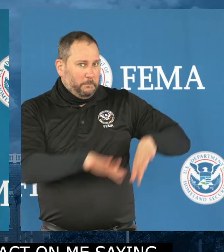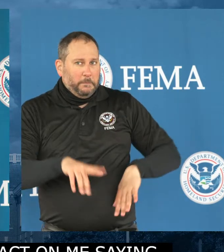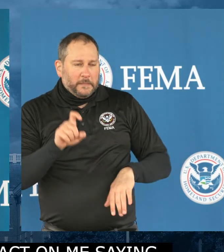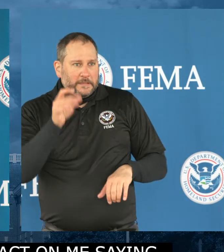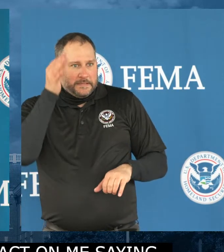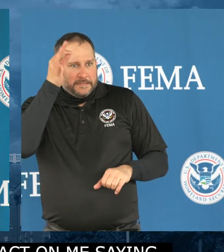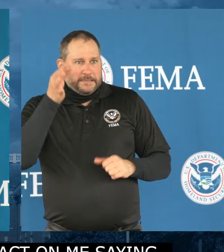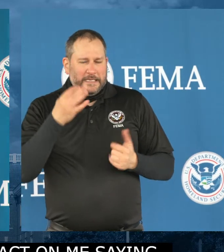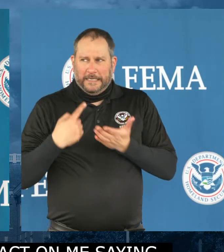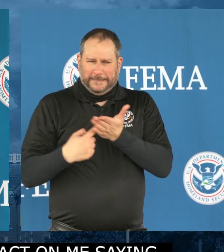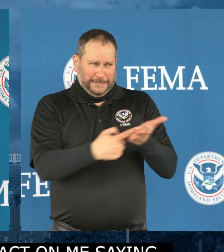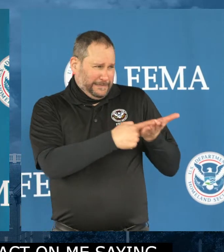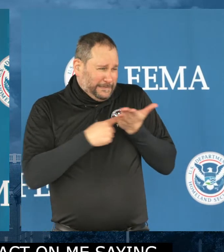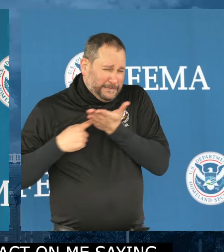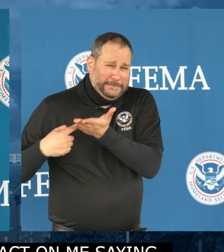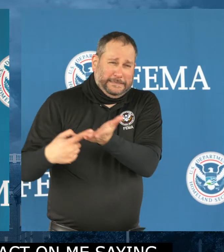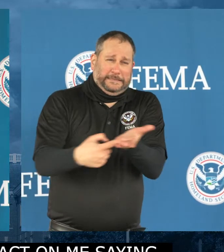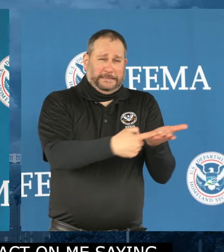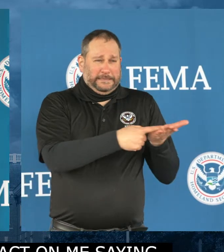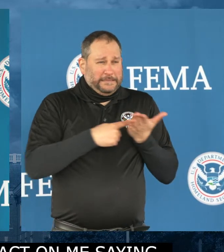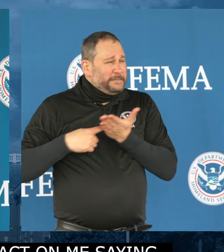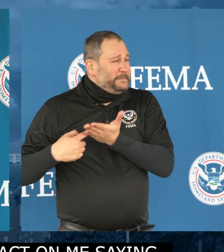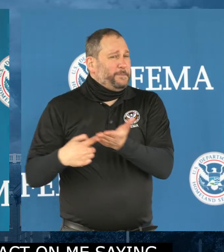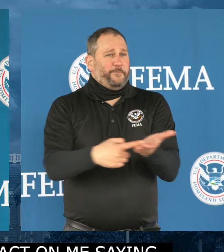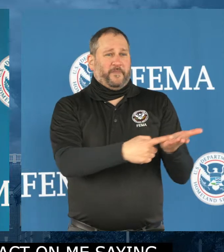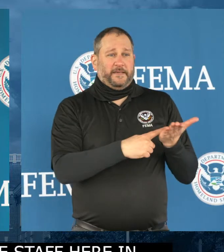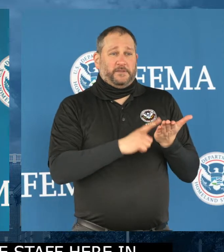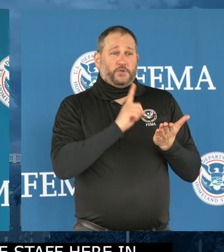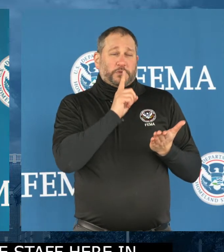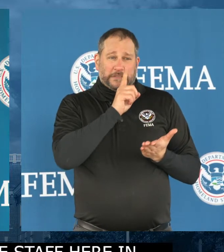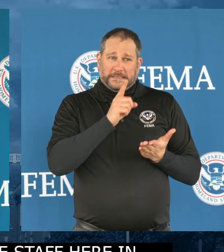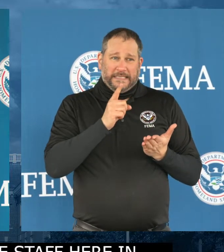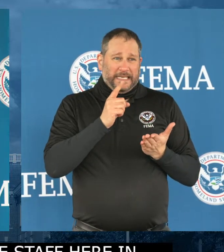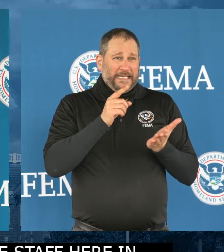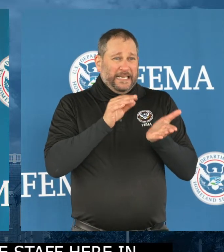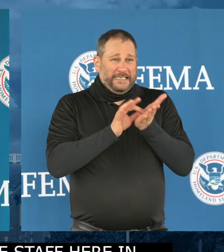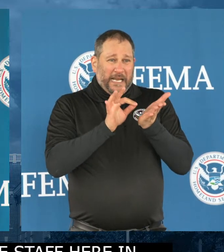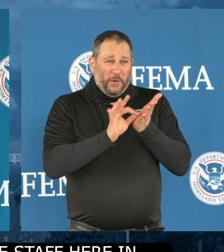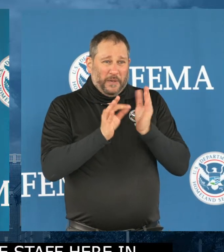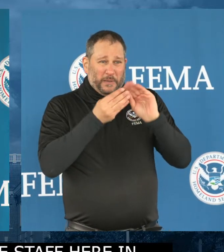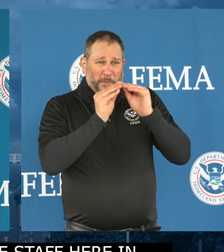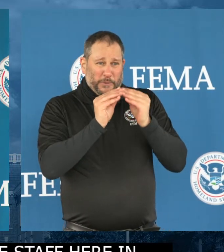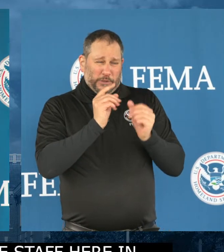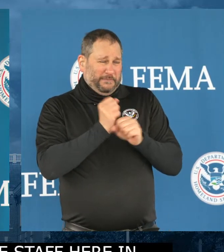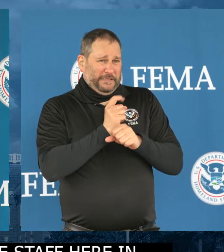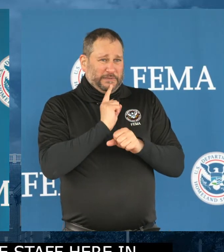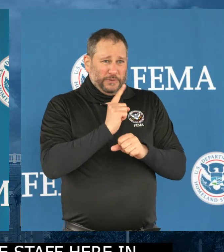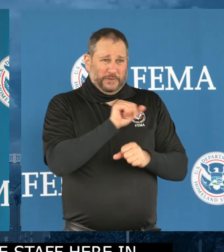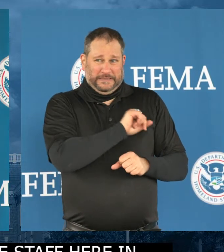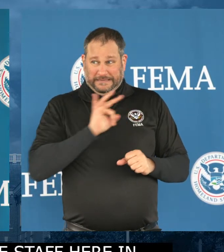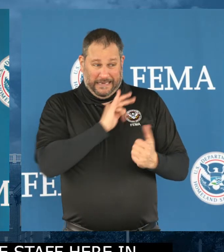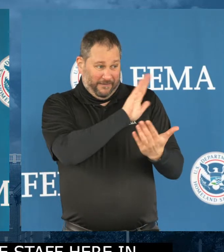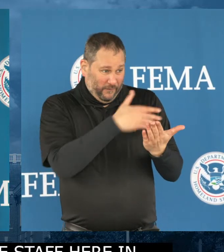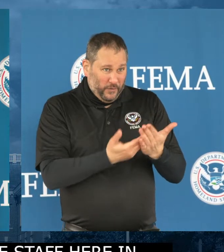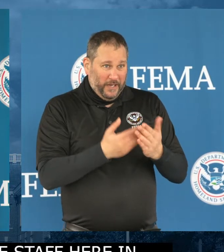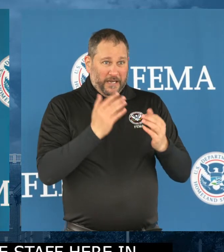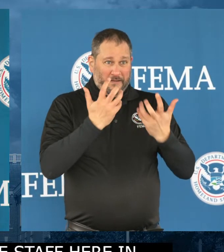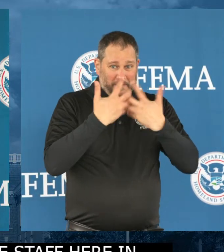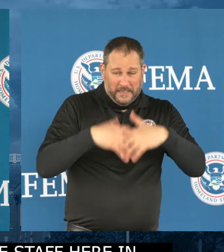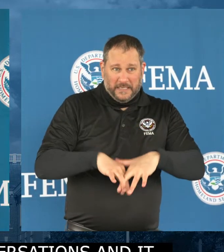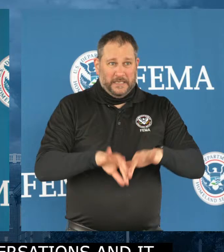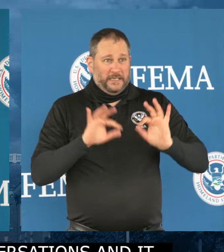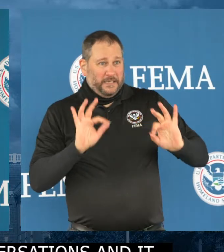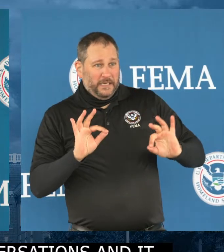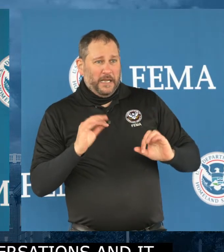and it really was a matter of counting the numbers to ensure that the staff would arrive on time. So it has a